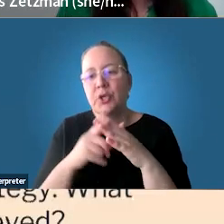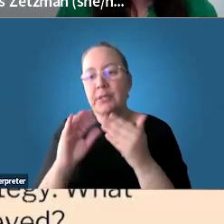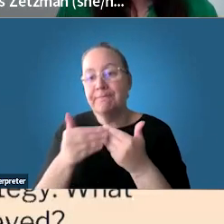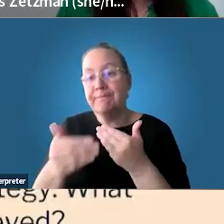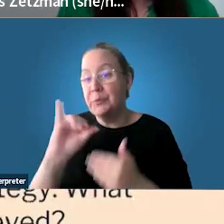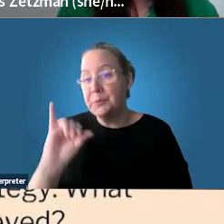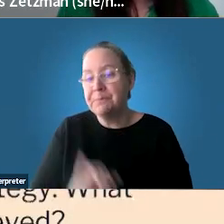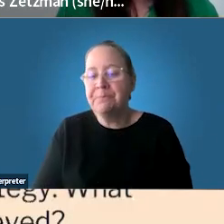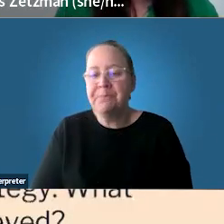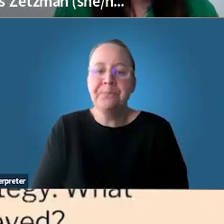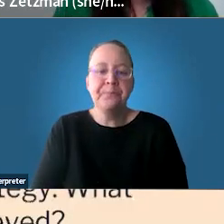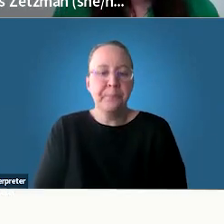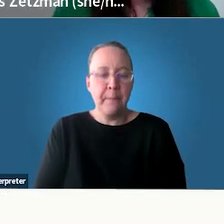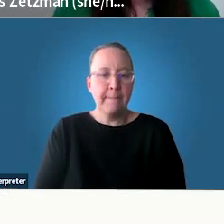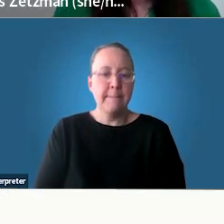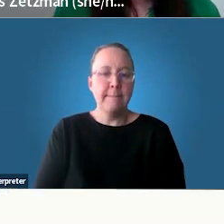this.